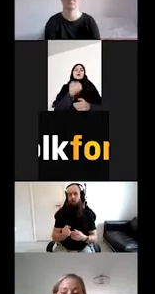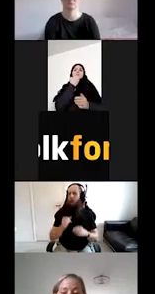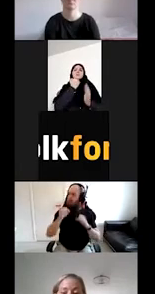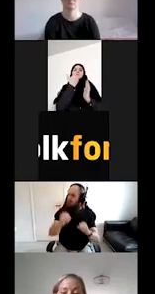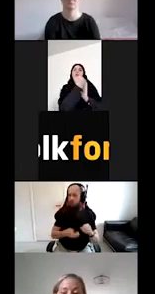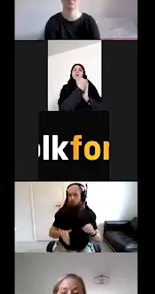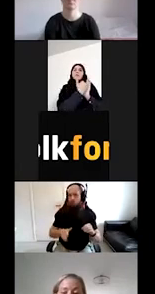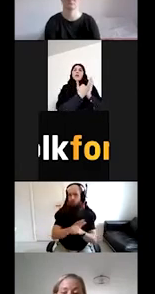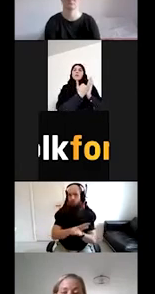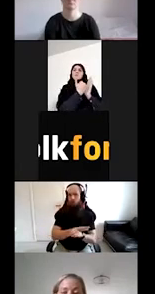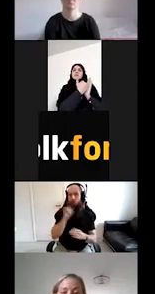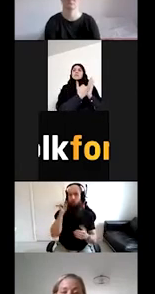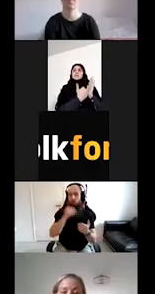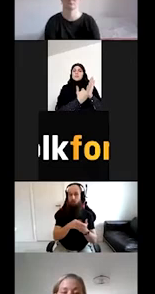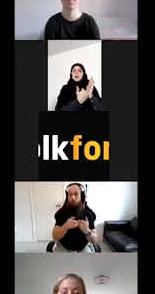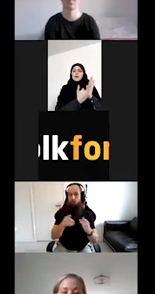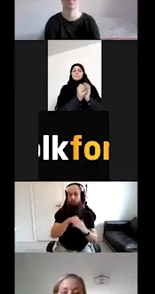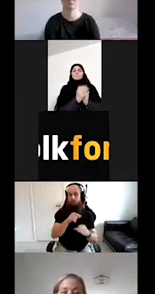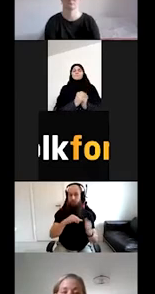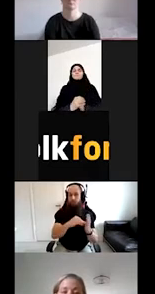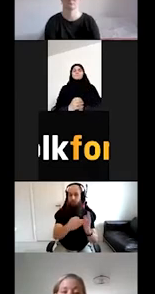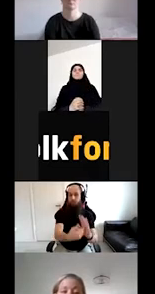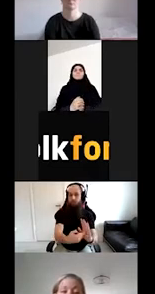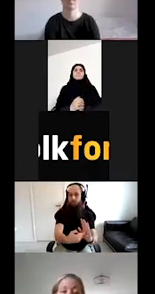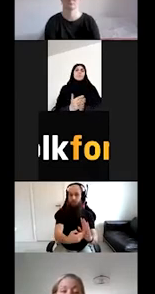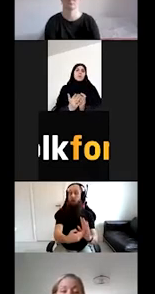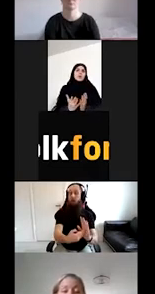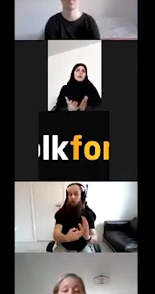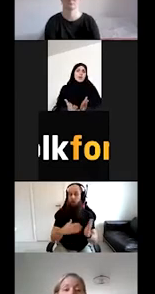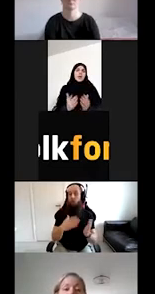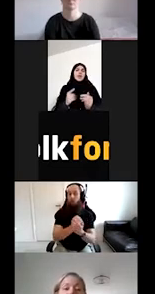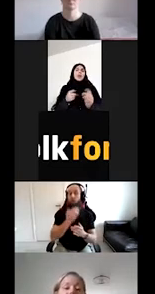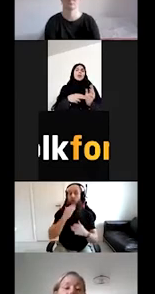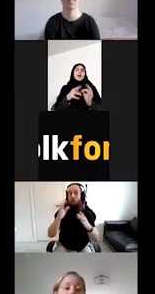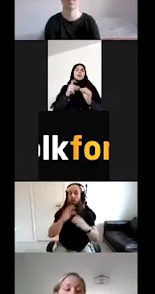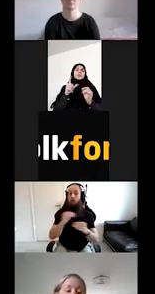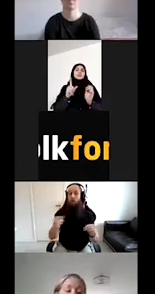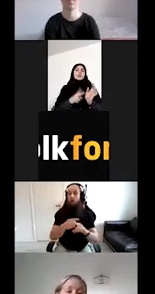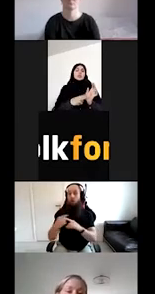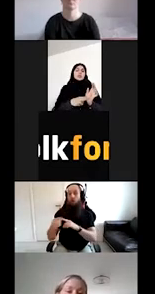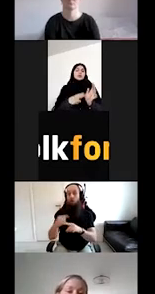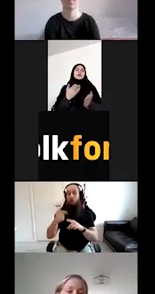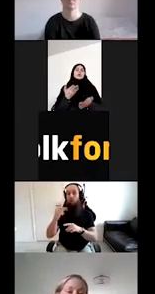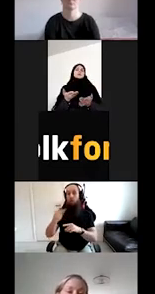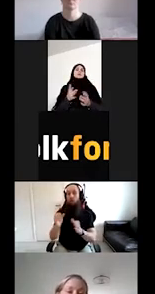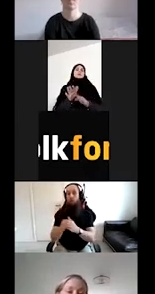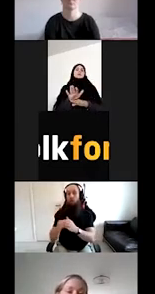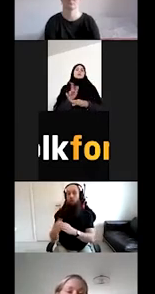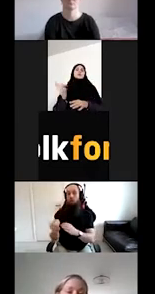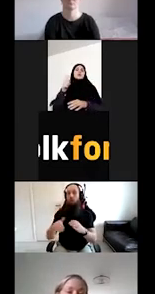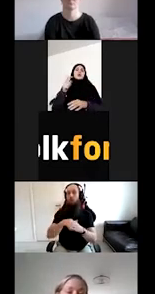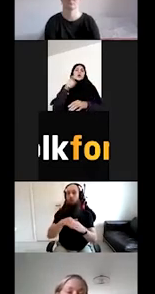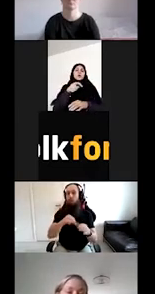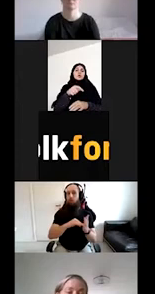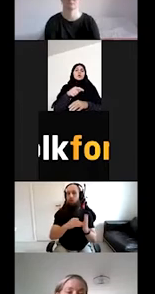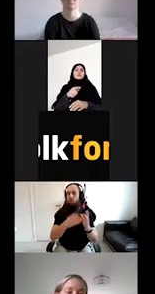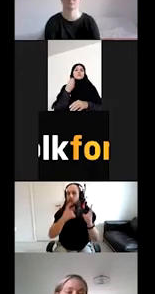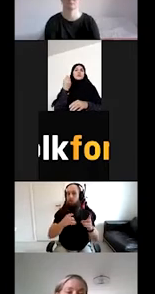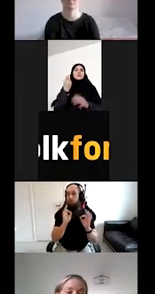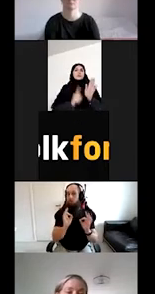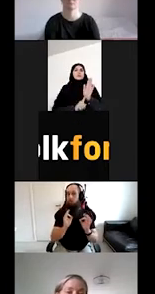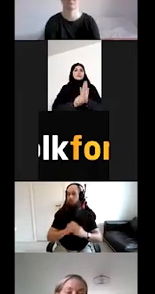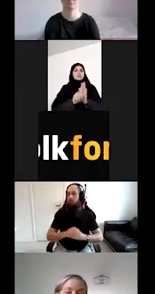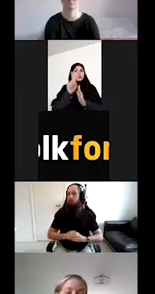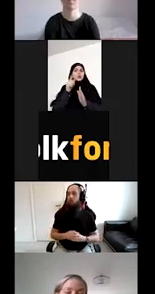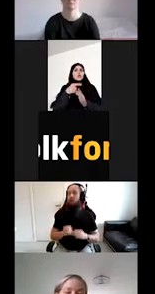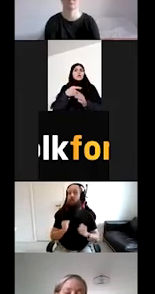I would say, good results in terms of participation of different vulnerable groups. However, having discussed